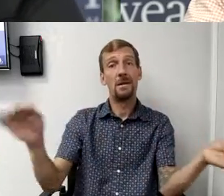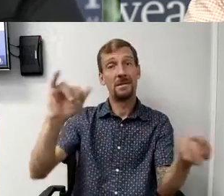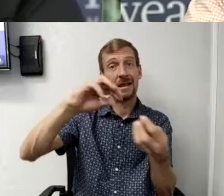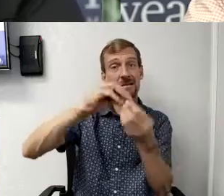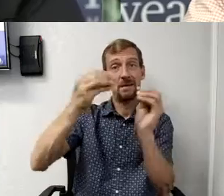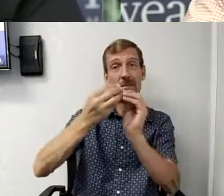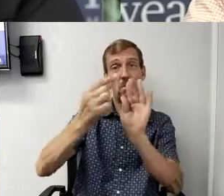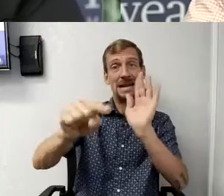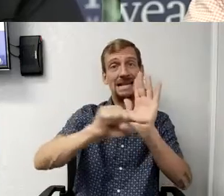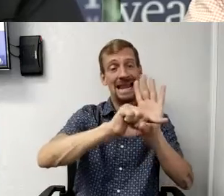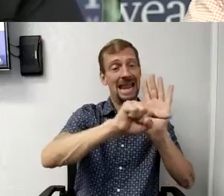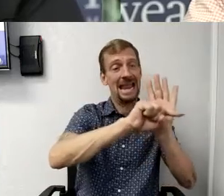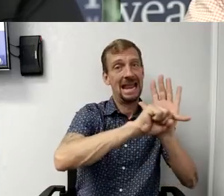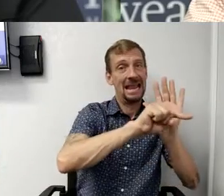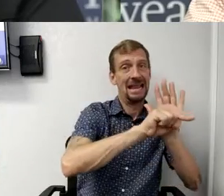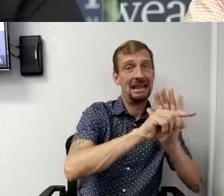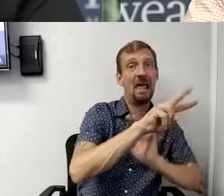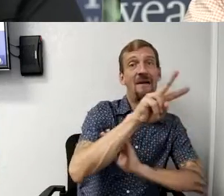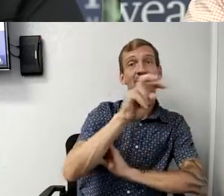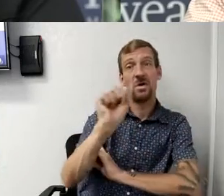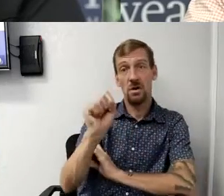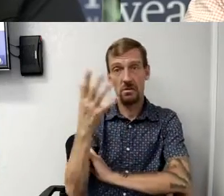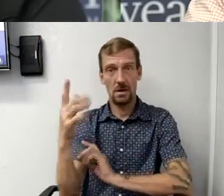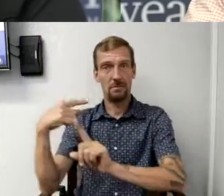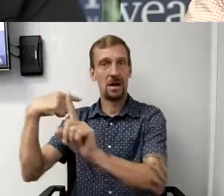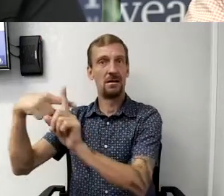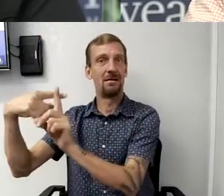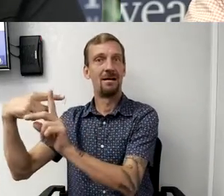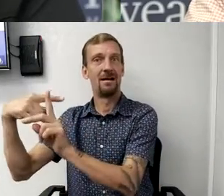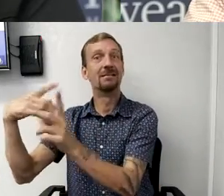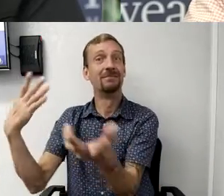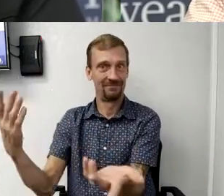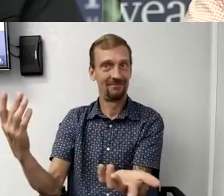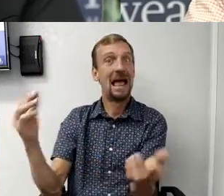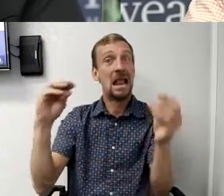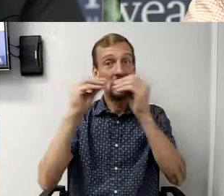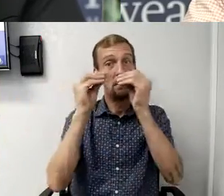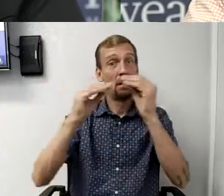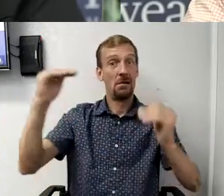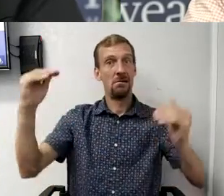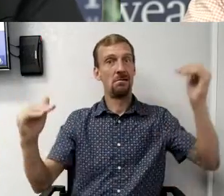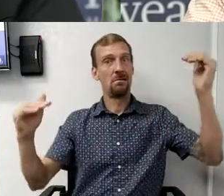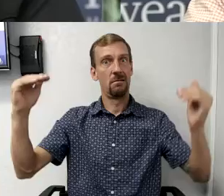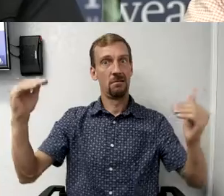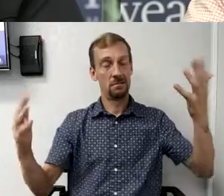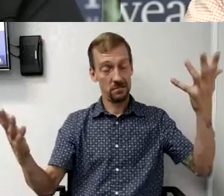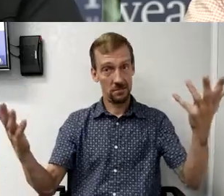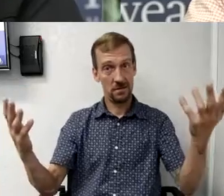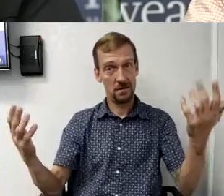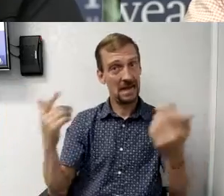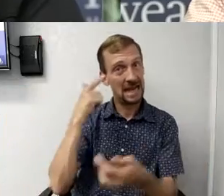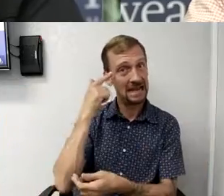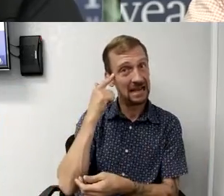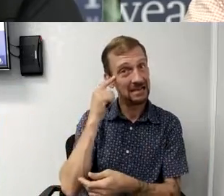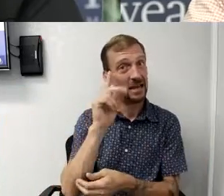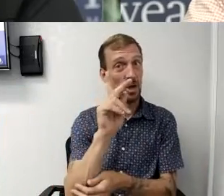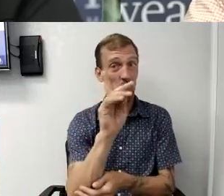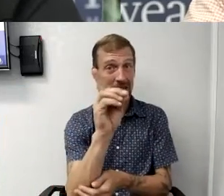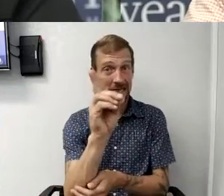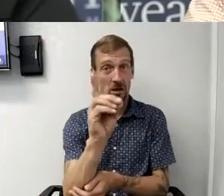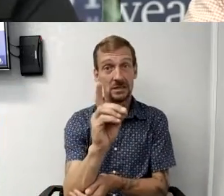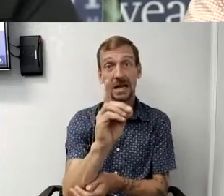denominator of negative cases in there too. Right. So, and then Kaweah's positivity rate 14%.